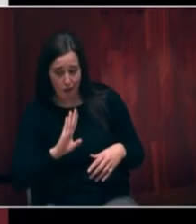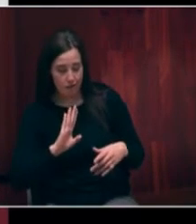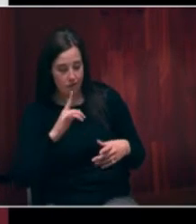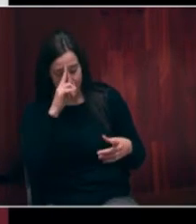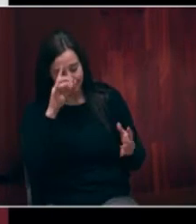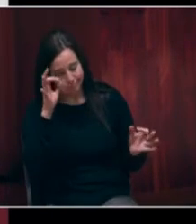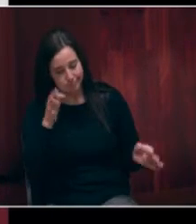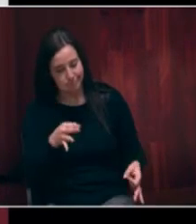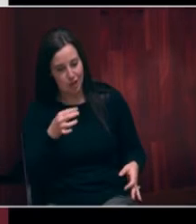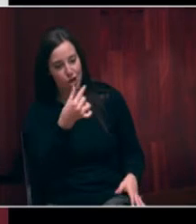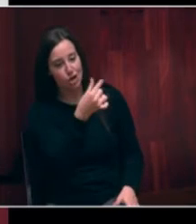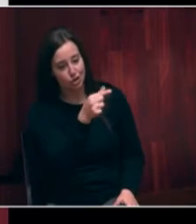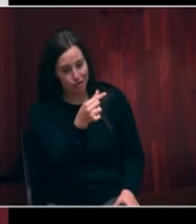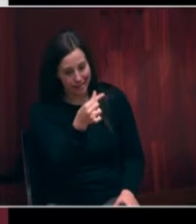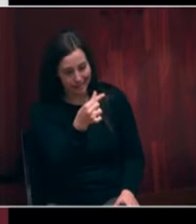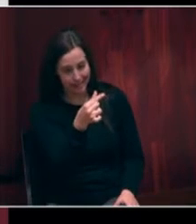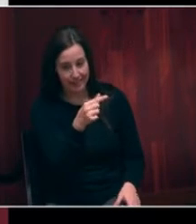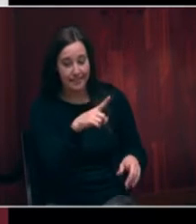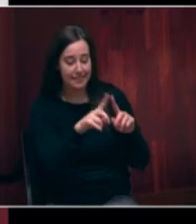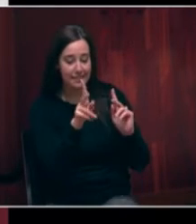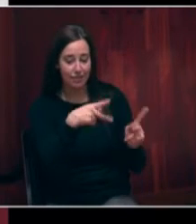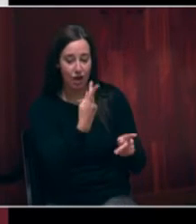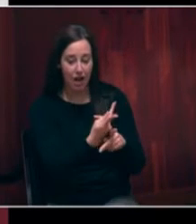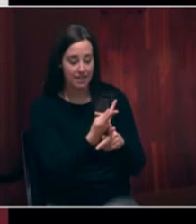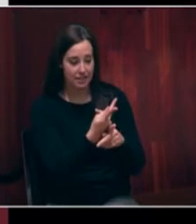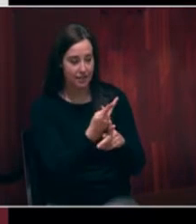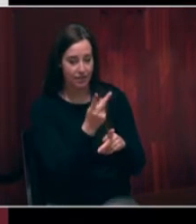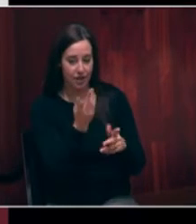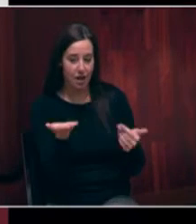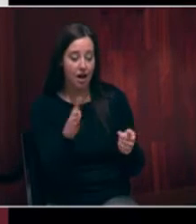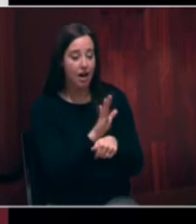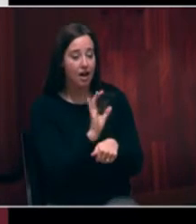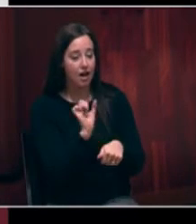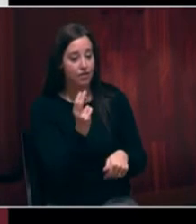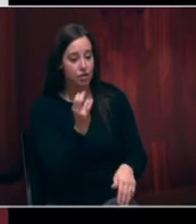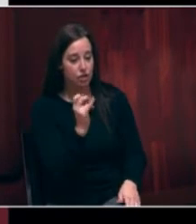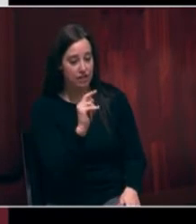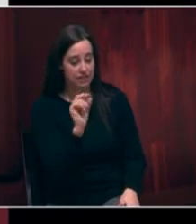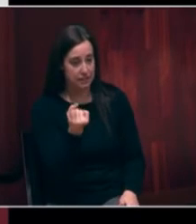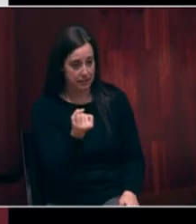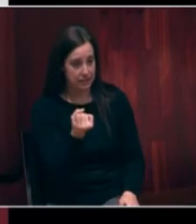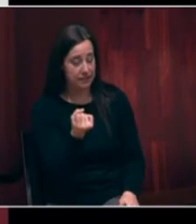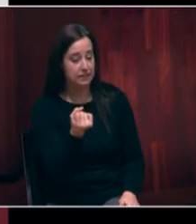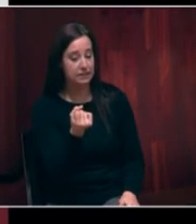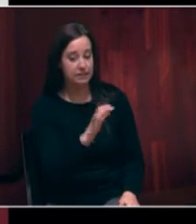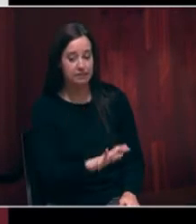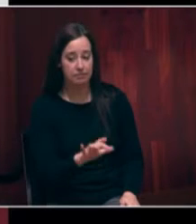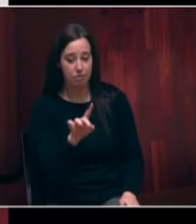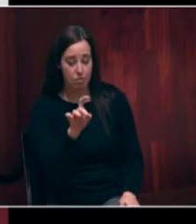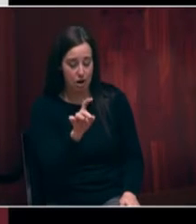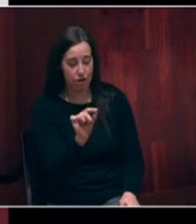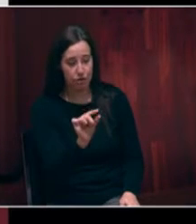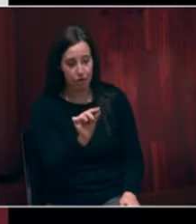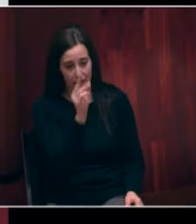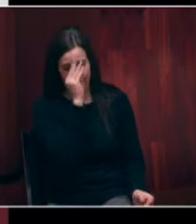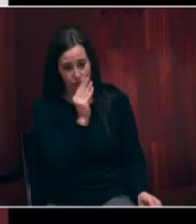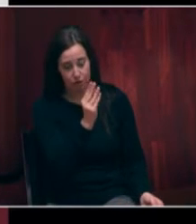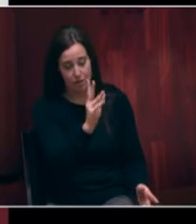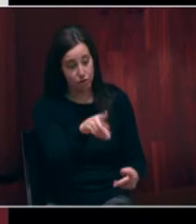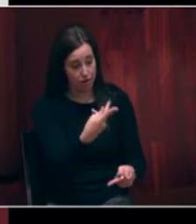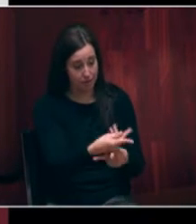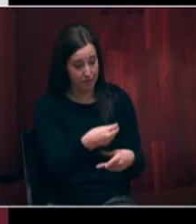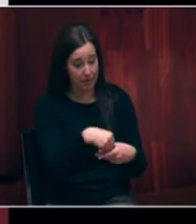and we settled on three different types of our cover sheets. Because right now, you can imagine that there's 120 or so different information types in the government, and